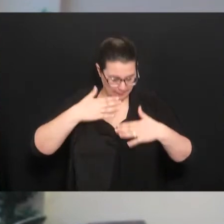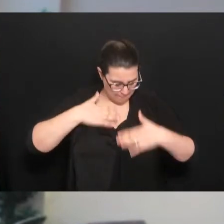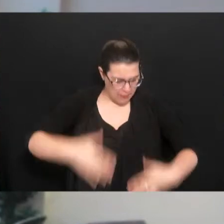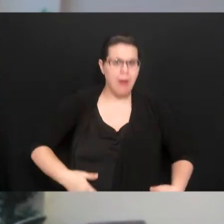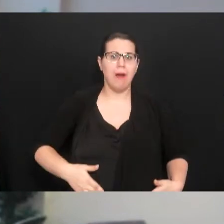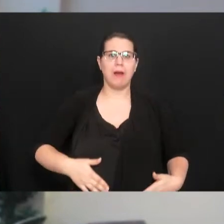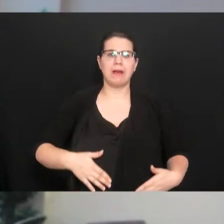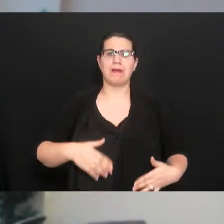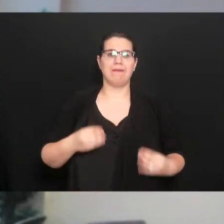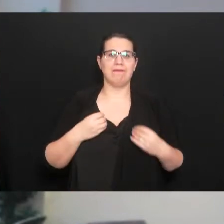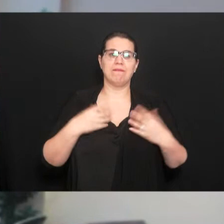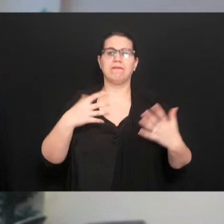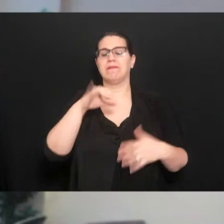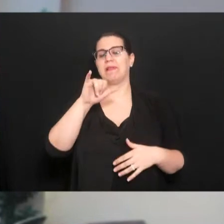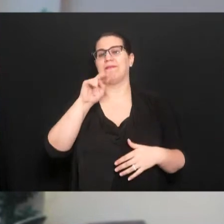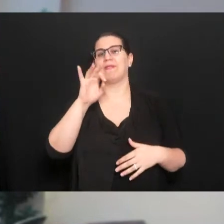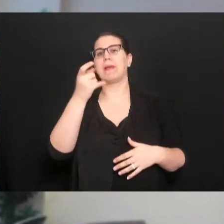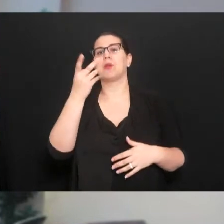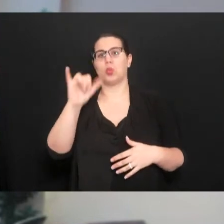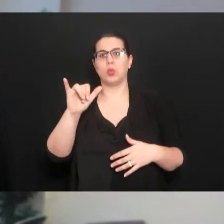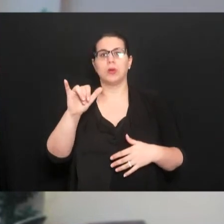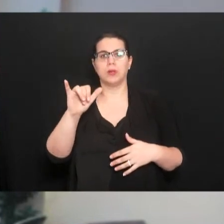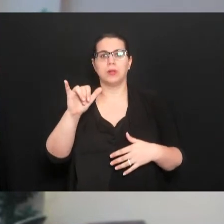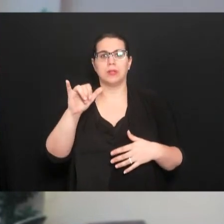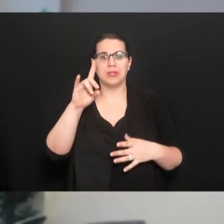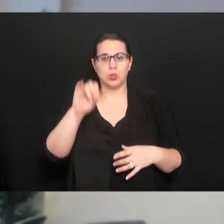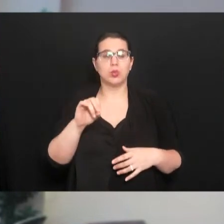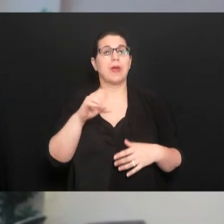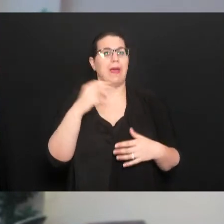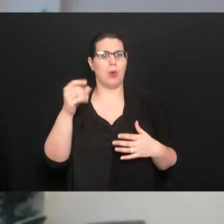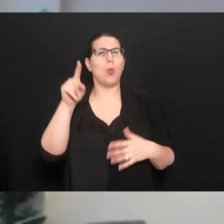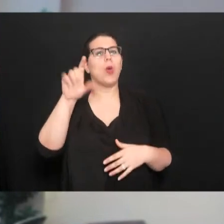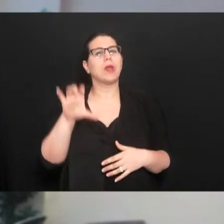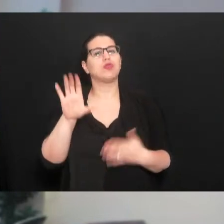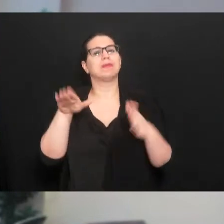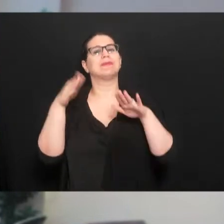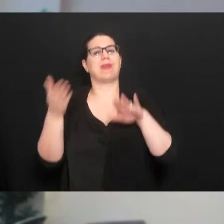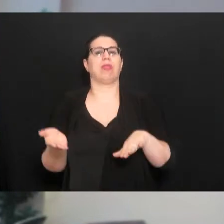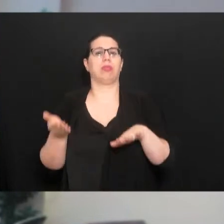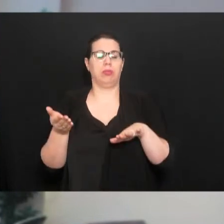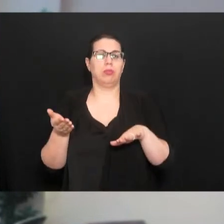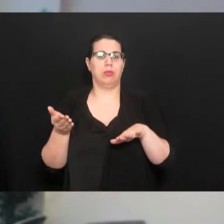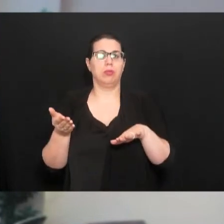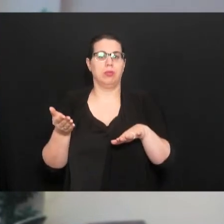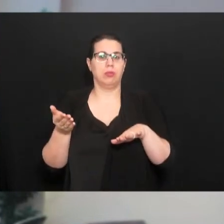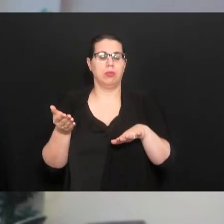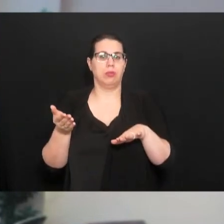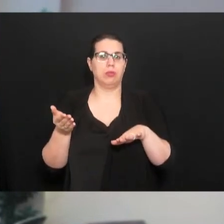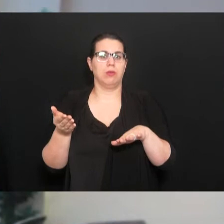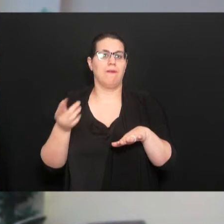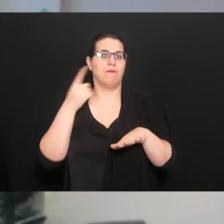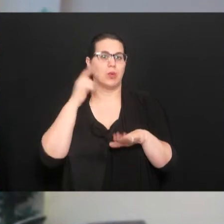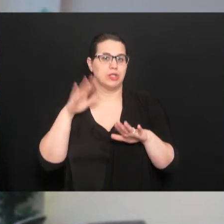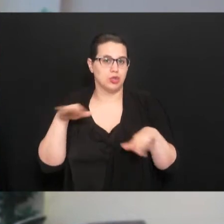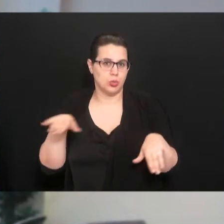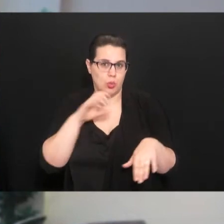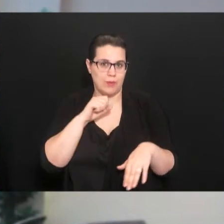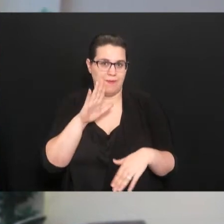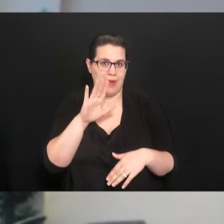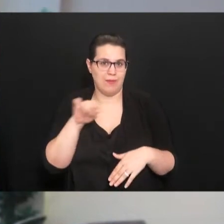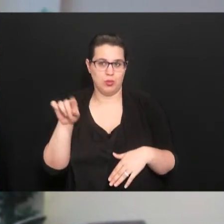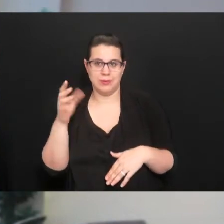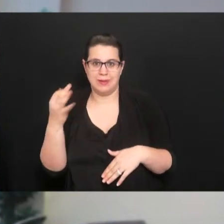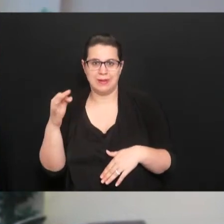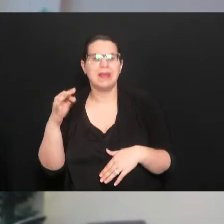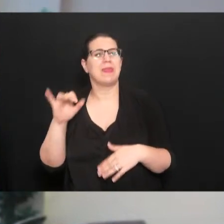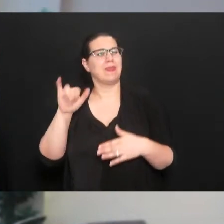in children 5 to 11 from COVID-19, making COVID-19 one of the 10 top causes of death in that age group.